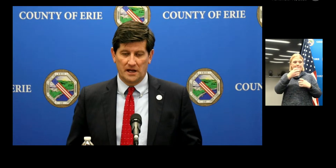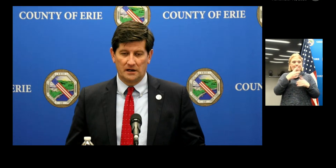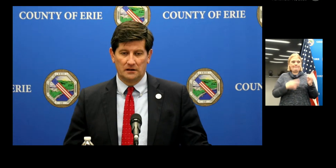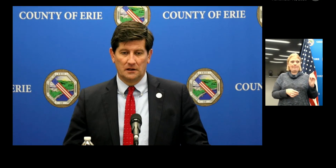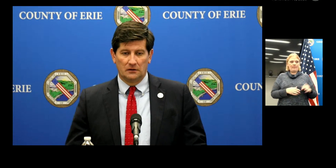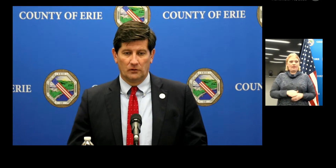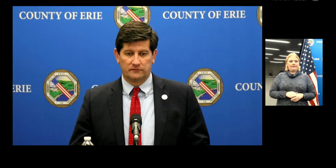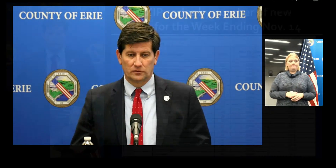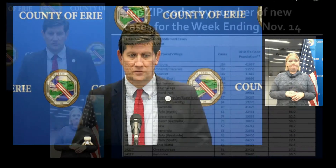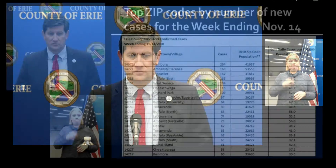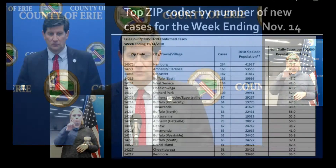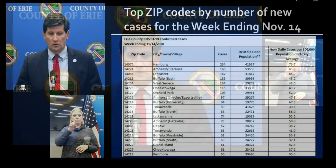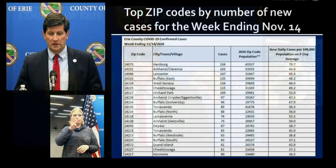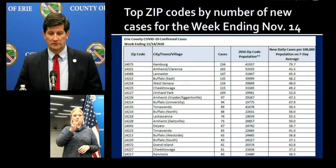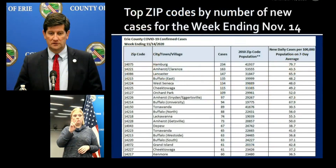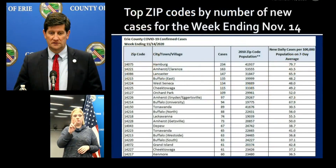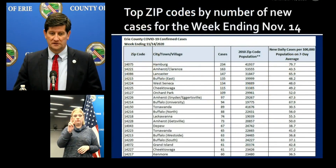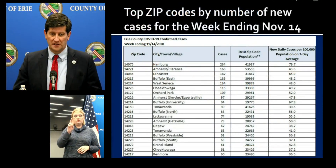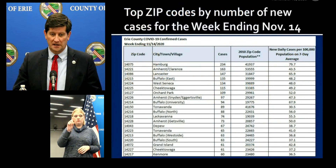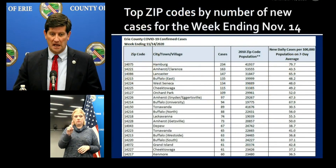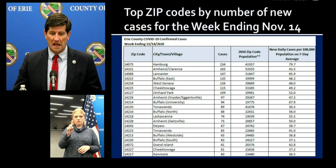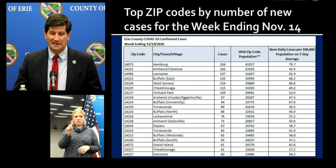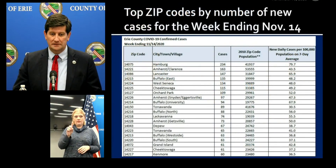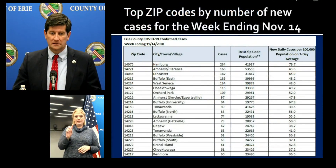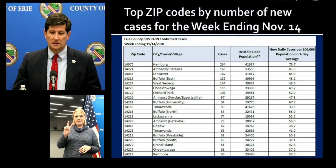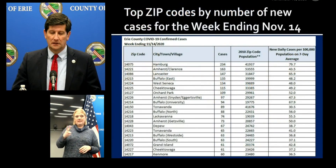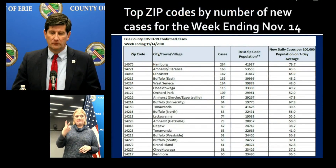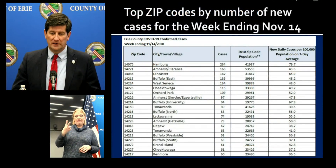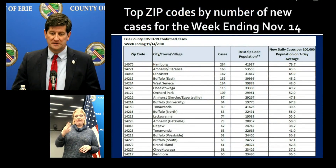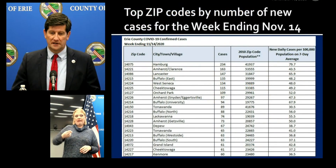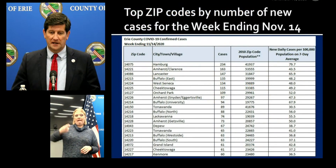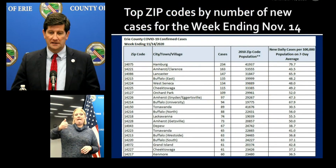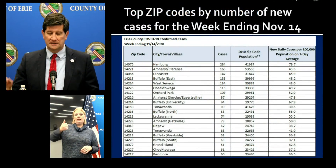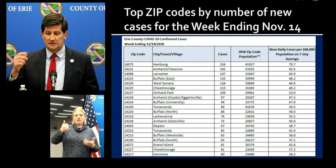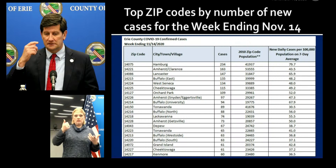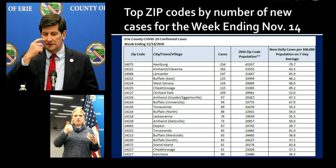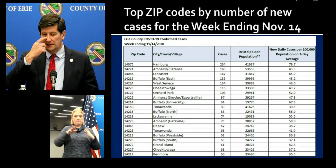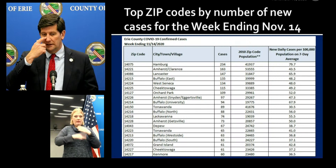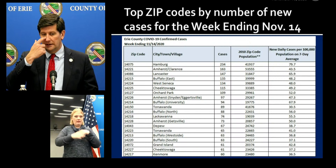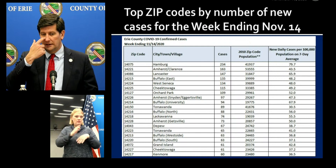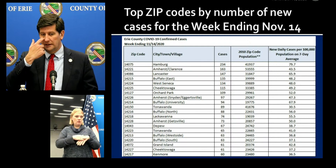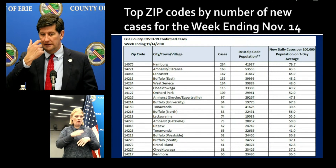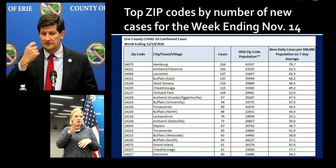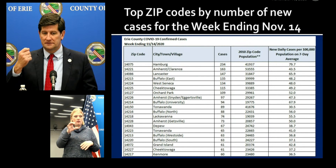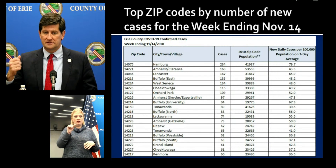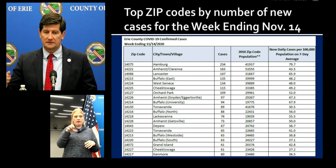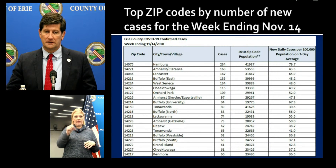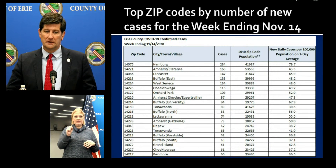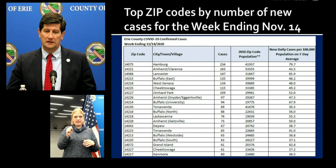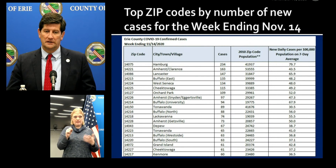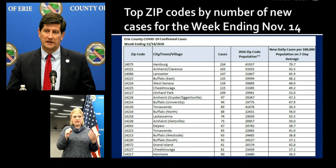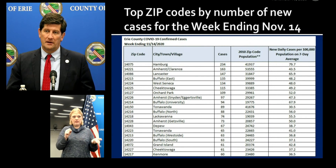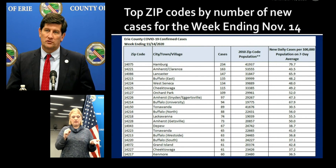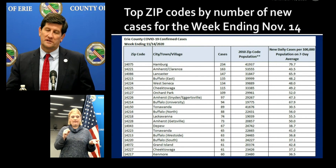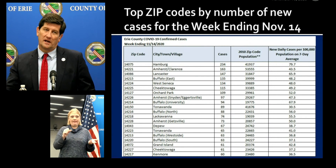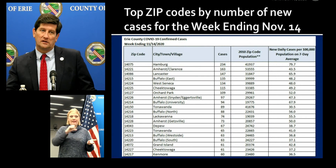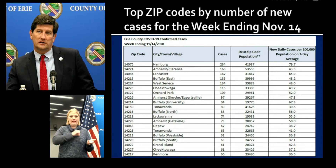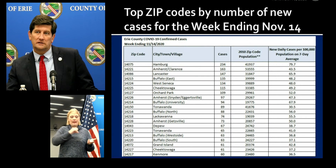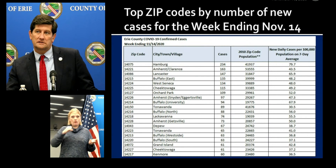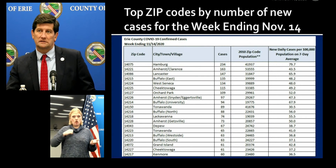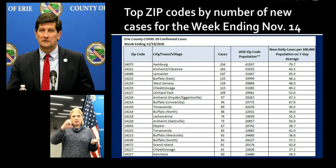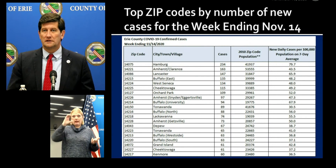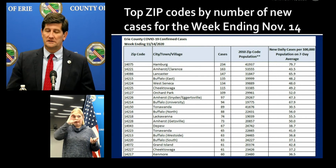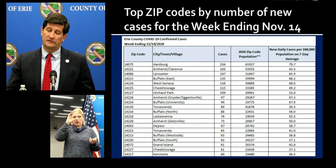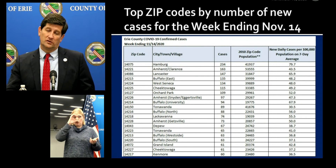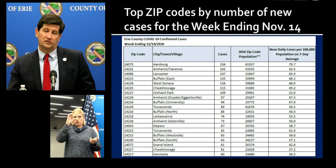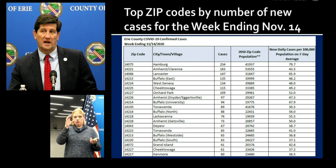code data. 14221, which is the second highest based on cases, is in Amherst and